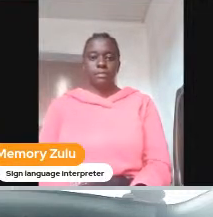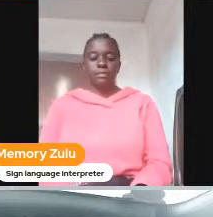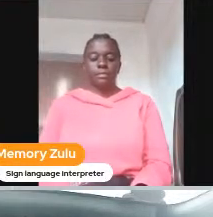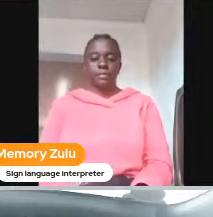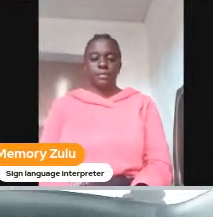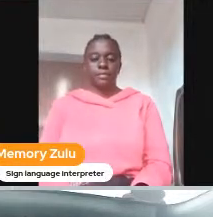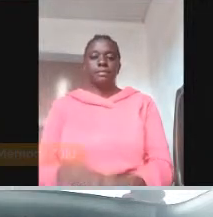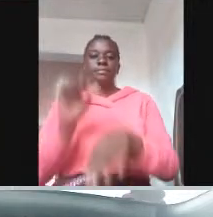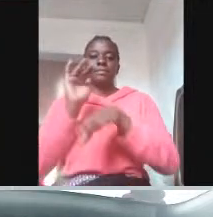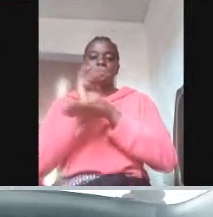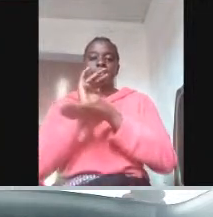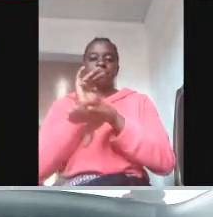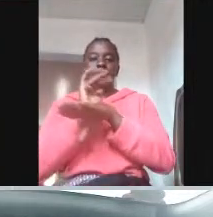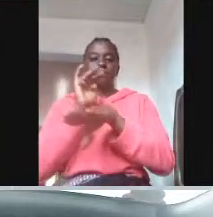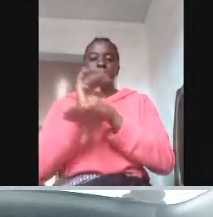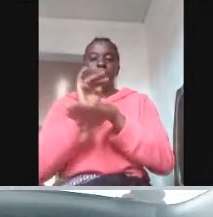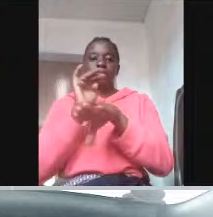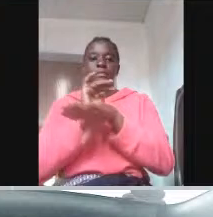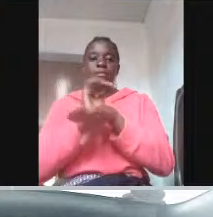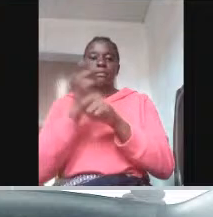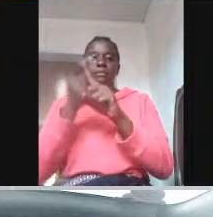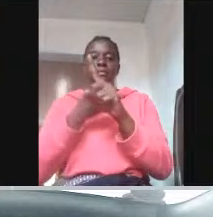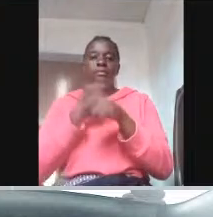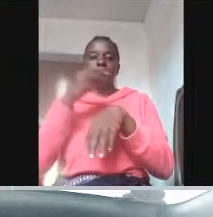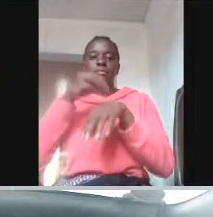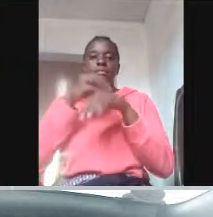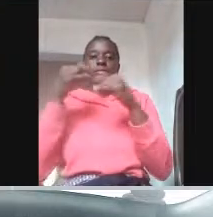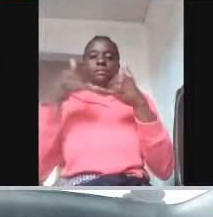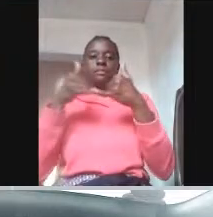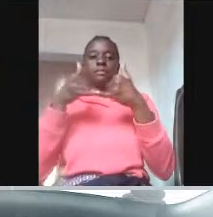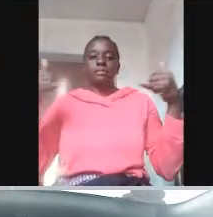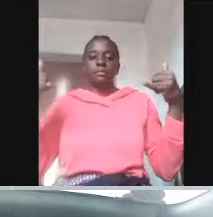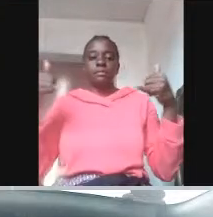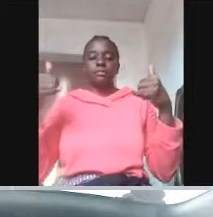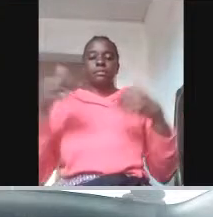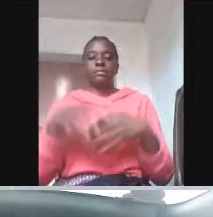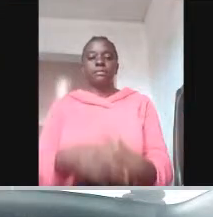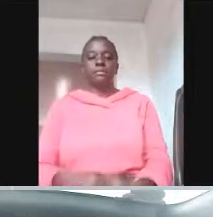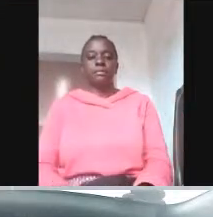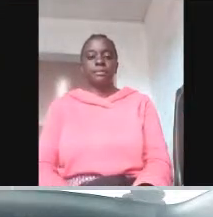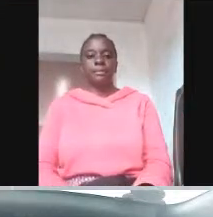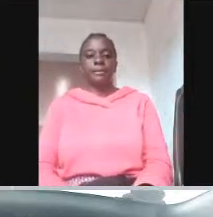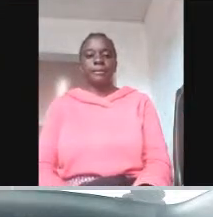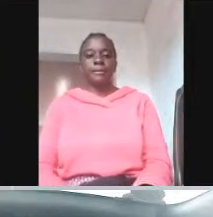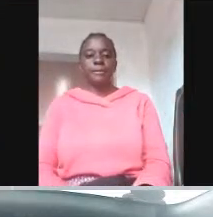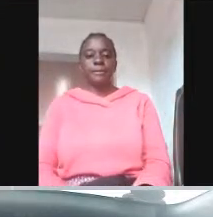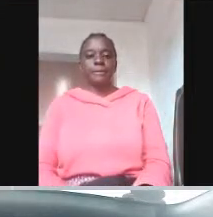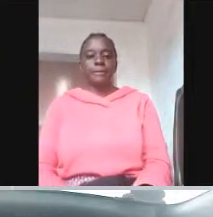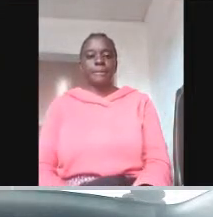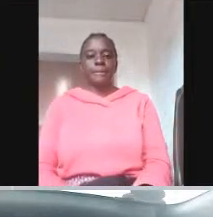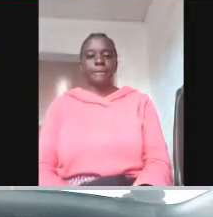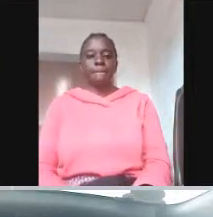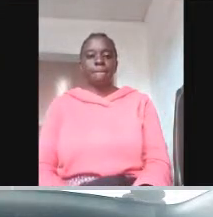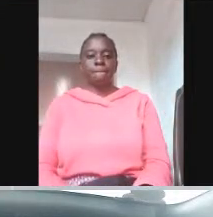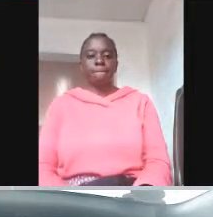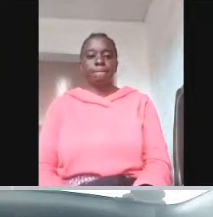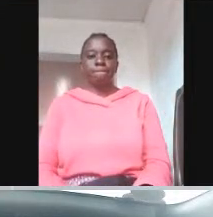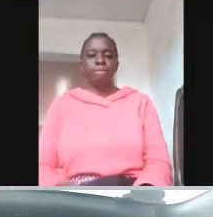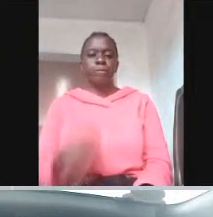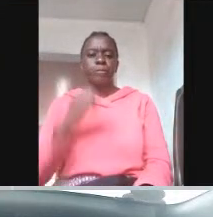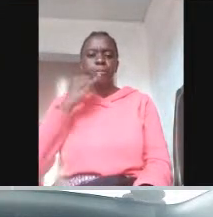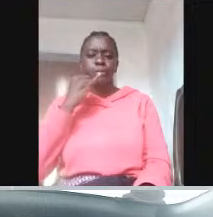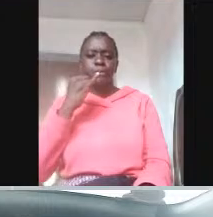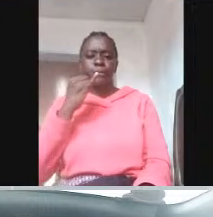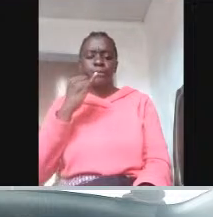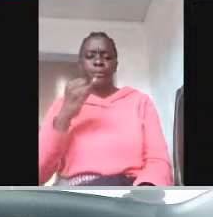audience that want to understand certain things. So Eric Malambo says, is it possible for a male